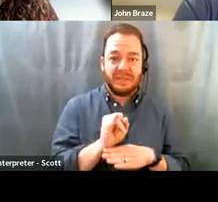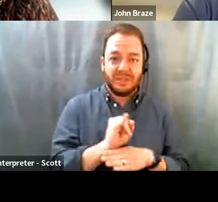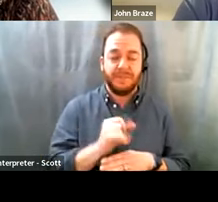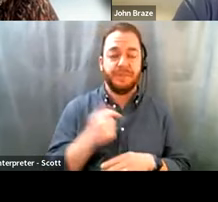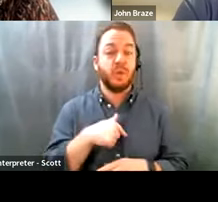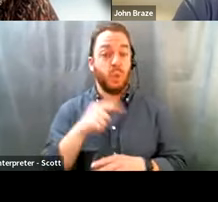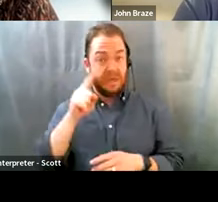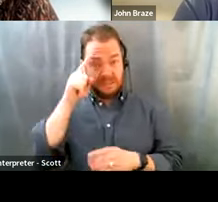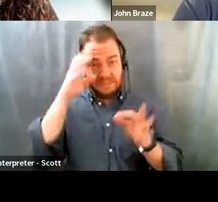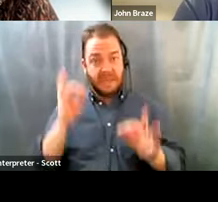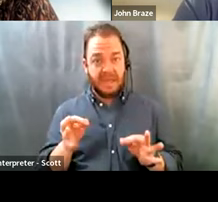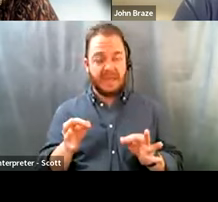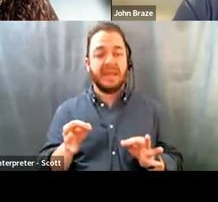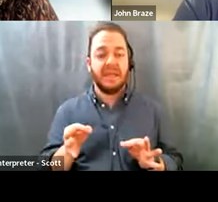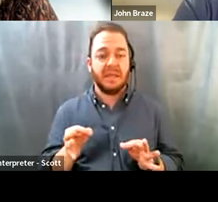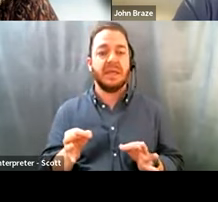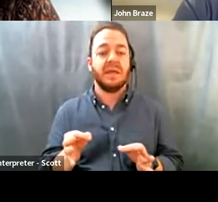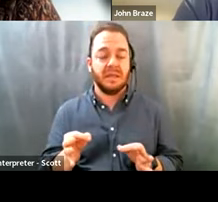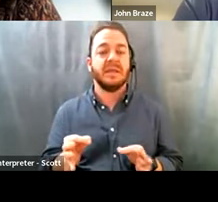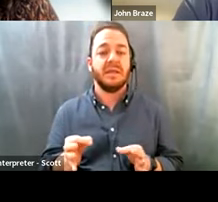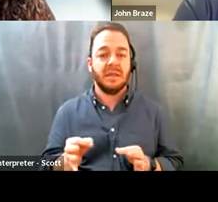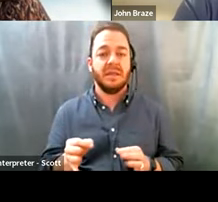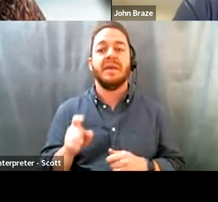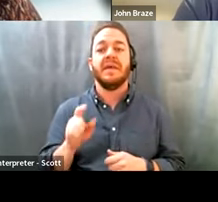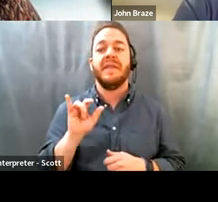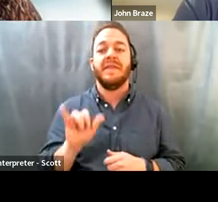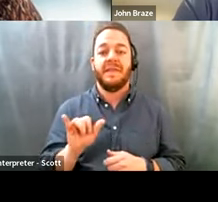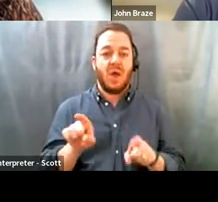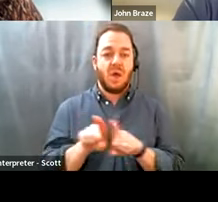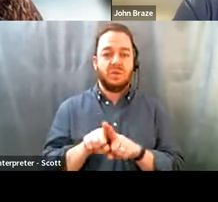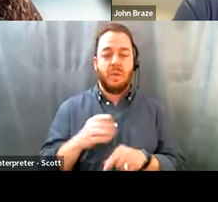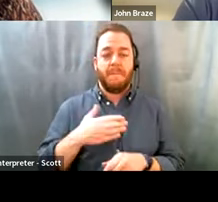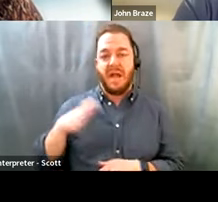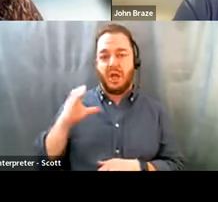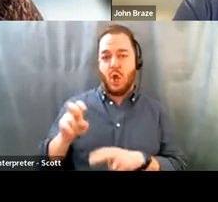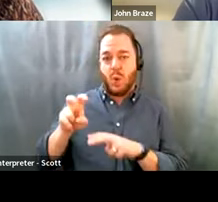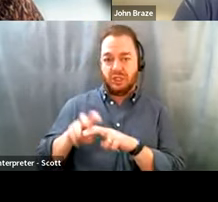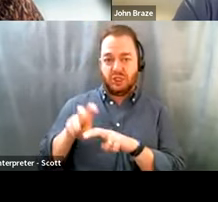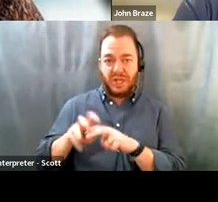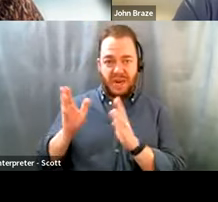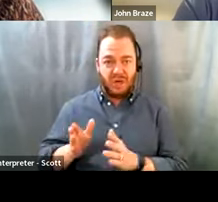decided, okay, and these are my co-chairs who are